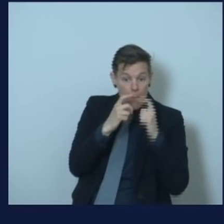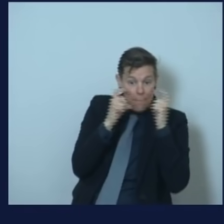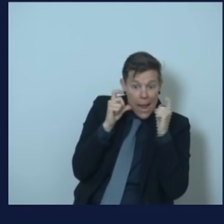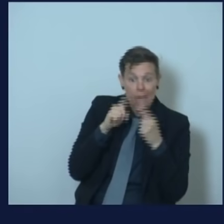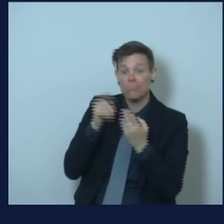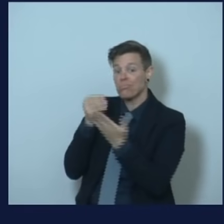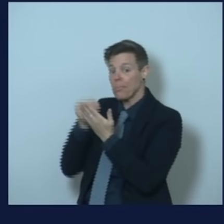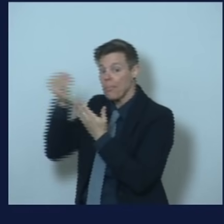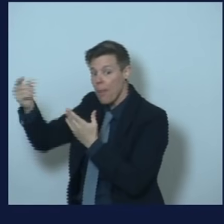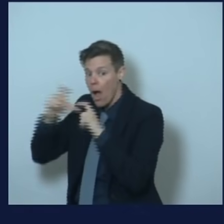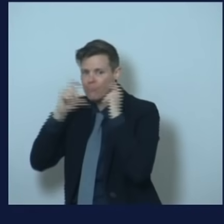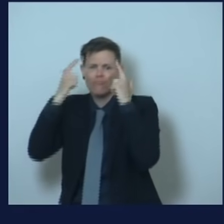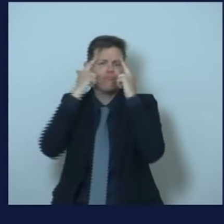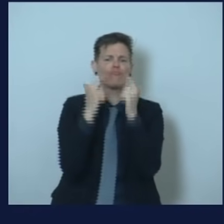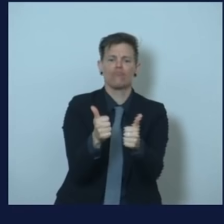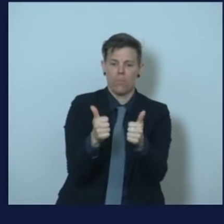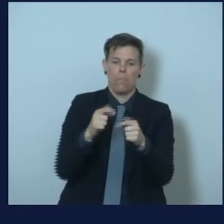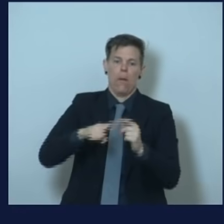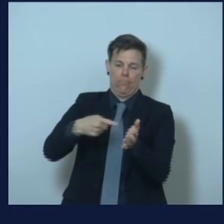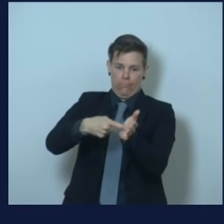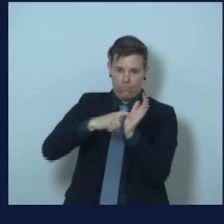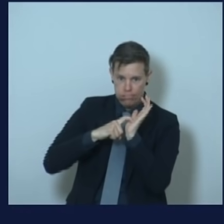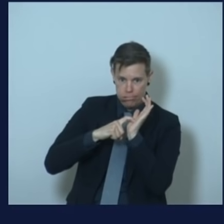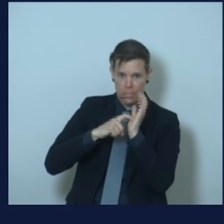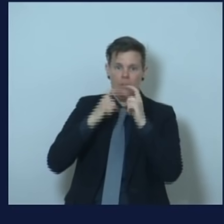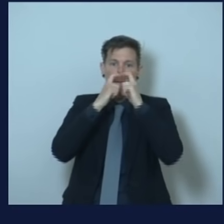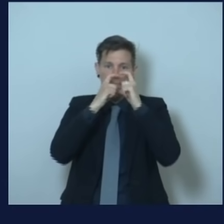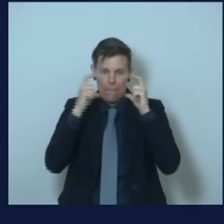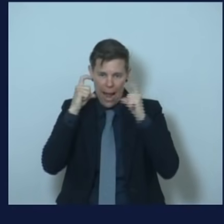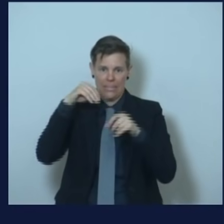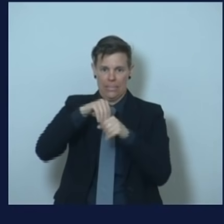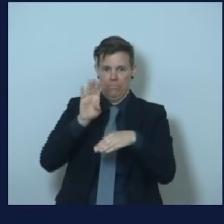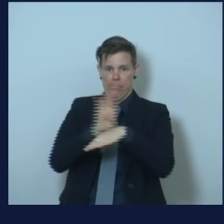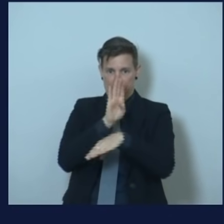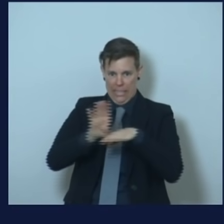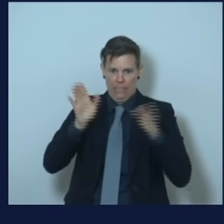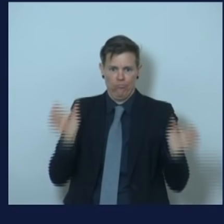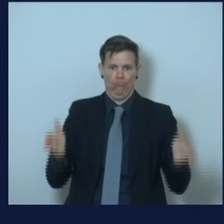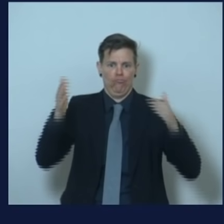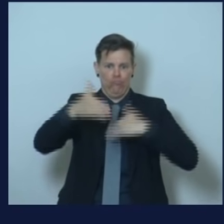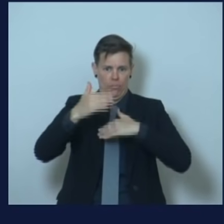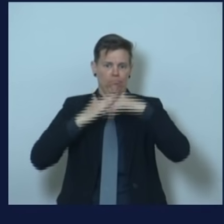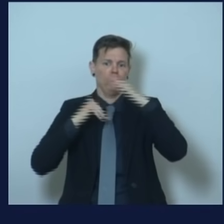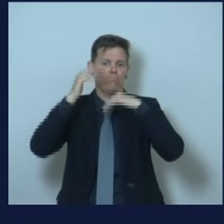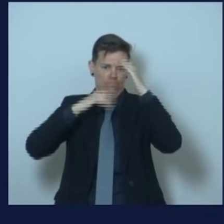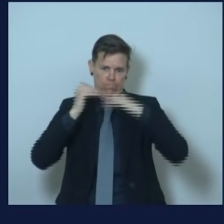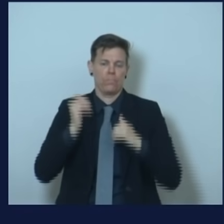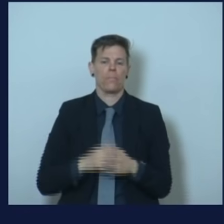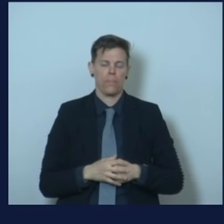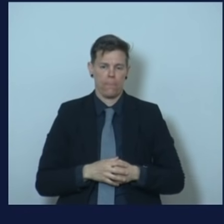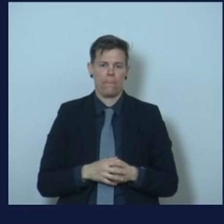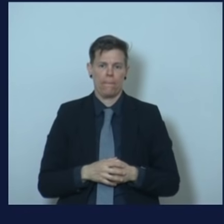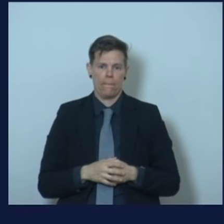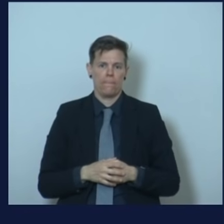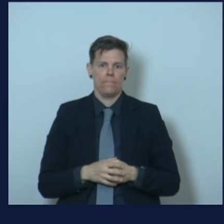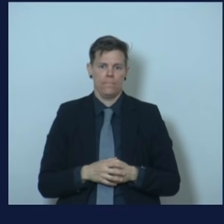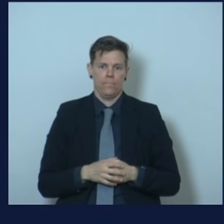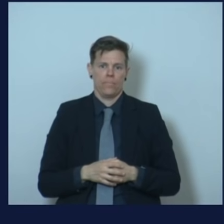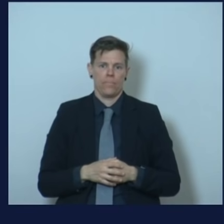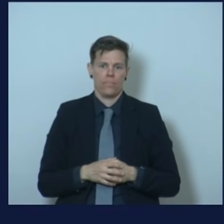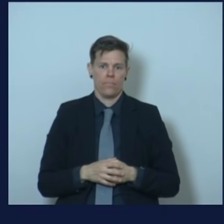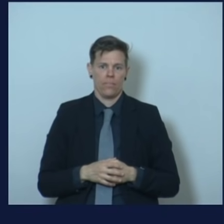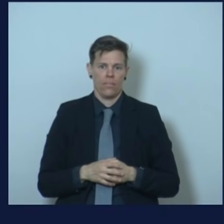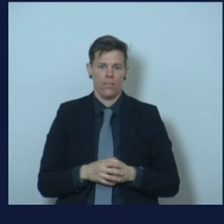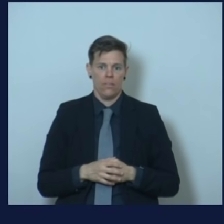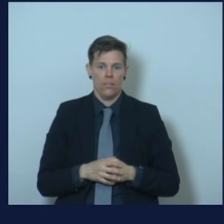face coverings and masks, like surgical masks. That's fine. We just want to make sure that you're using something and requiring every single